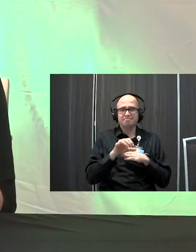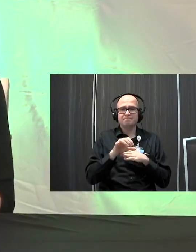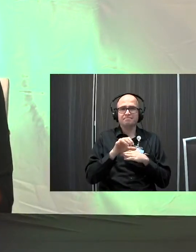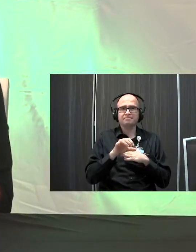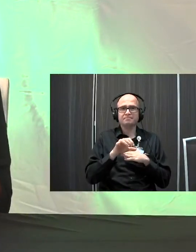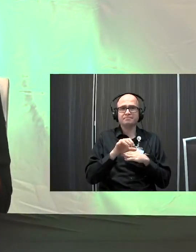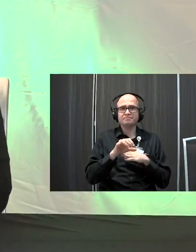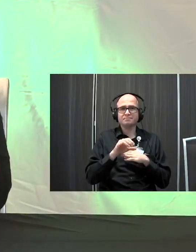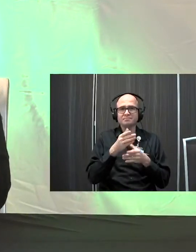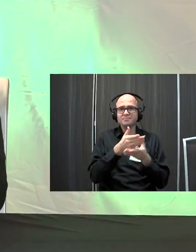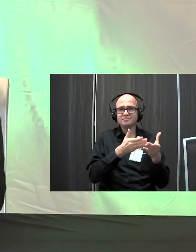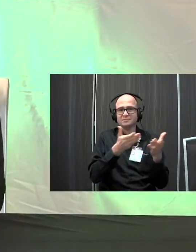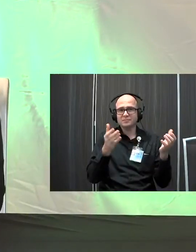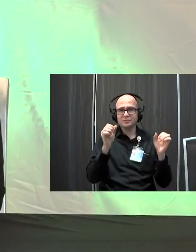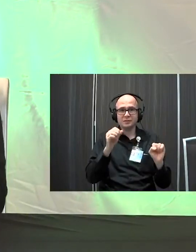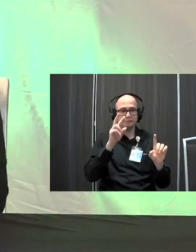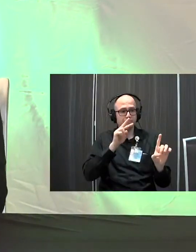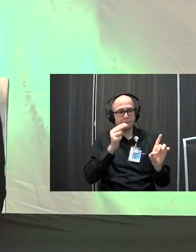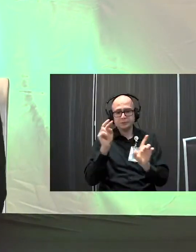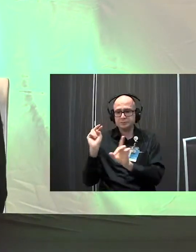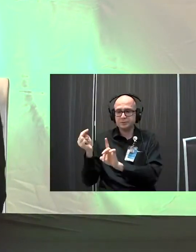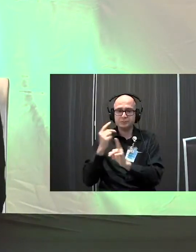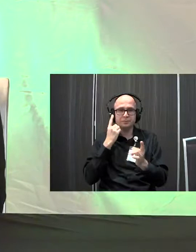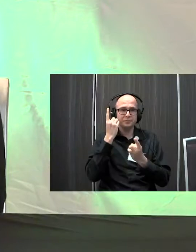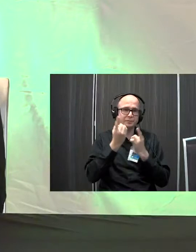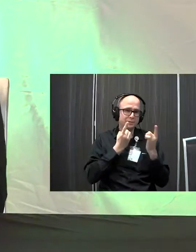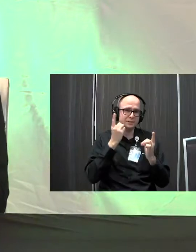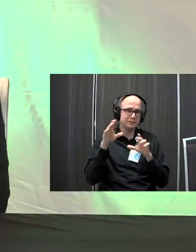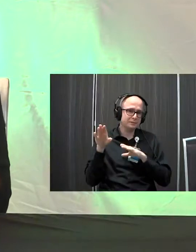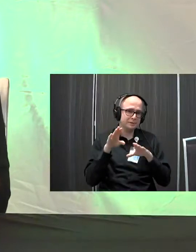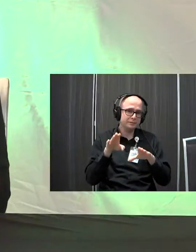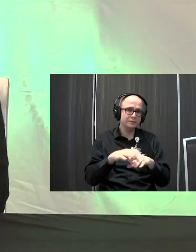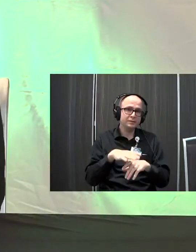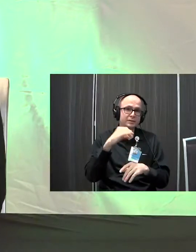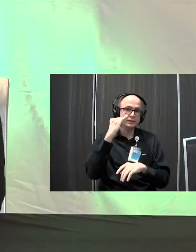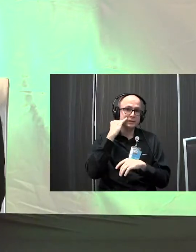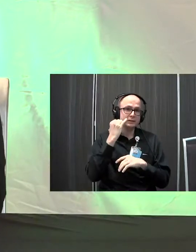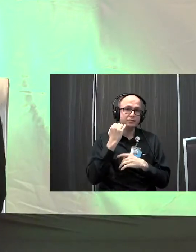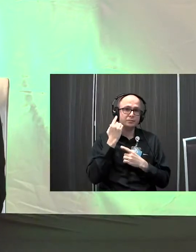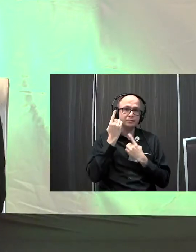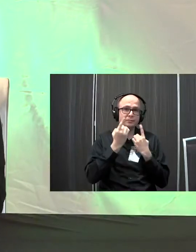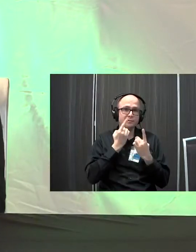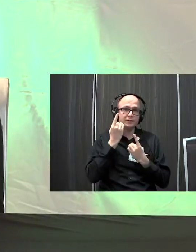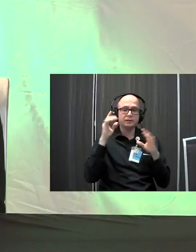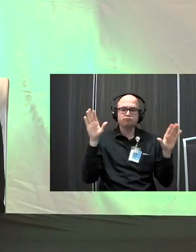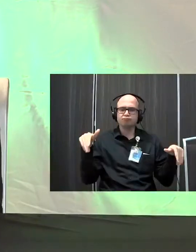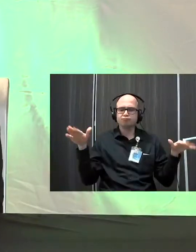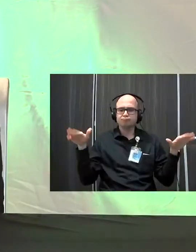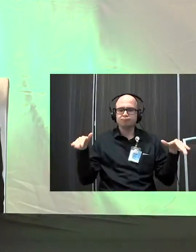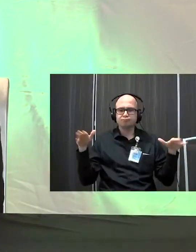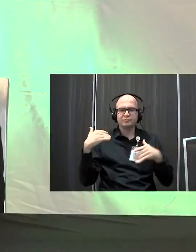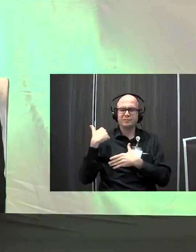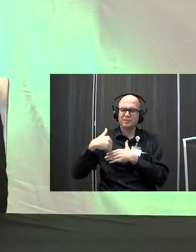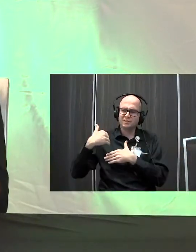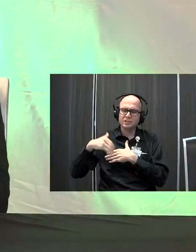there's some things that we can do with just shifting our perspectives for what we're thinking of the behavior. So if we think of the hand flapping as, oh, that's so annoying, why are they